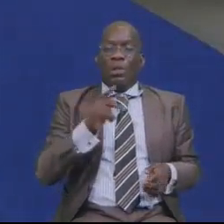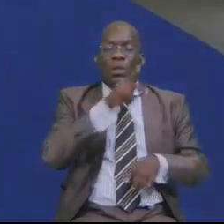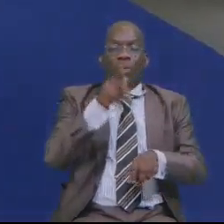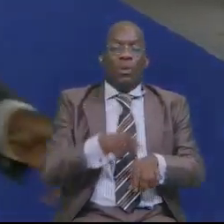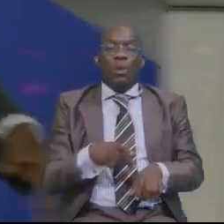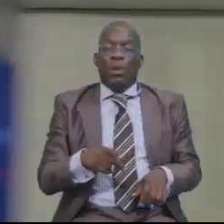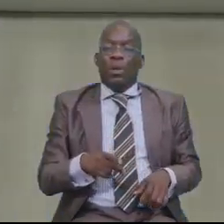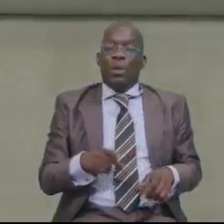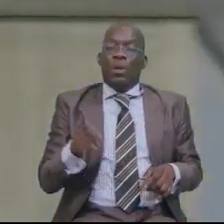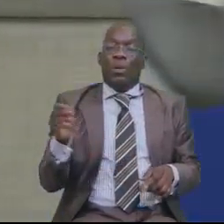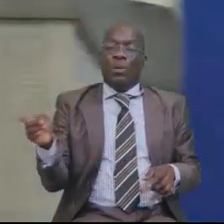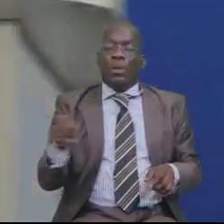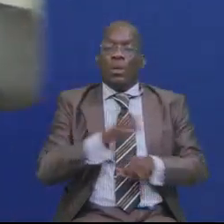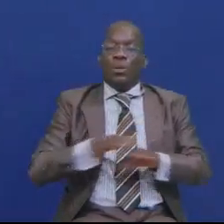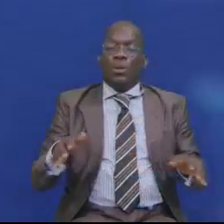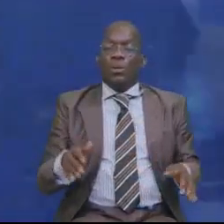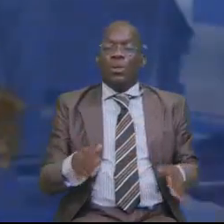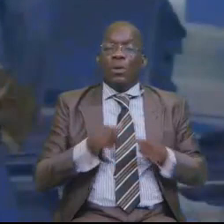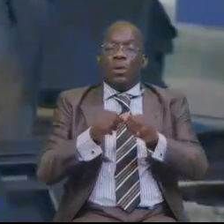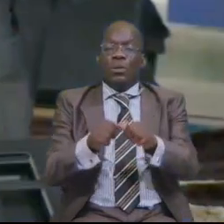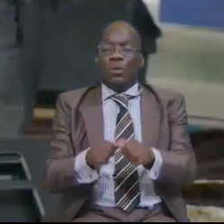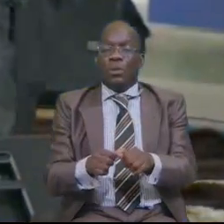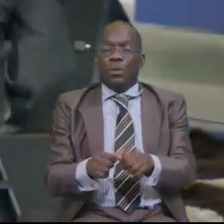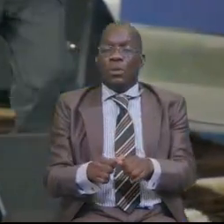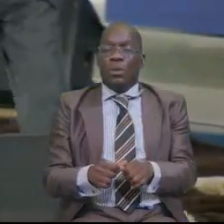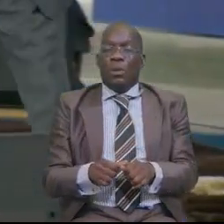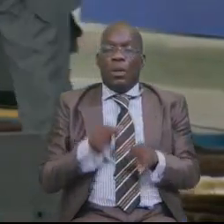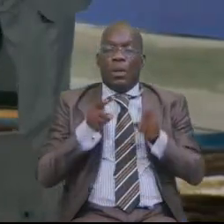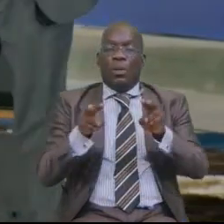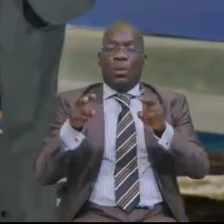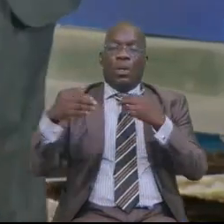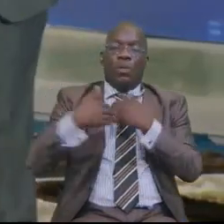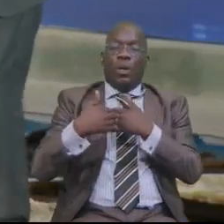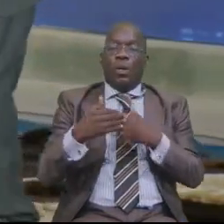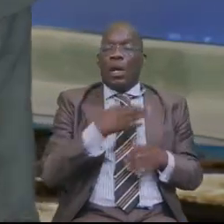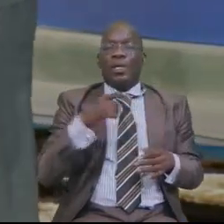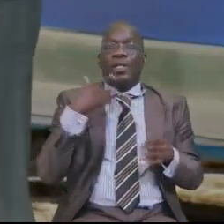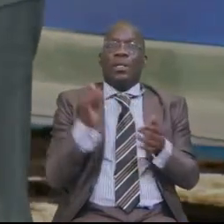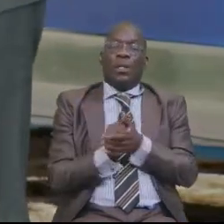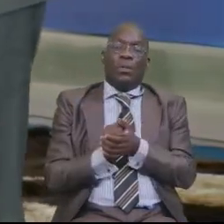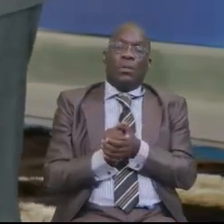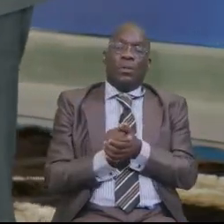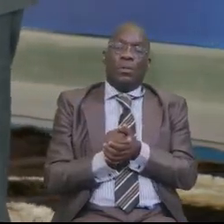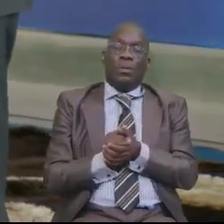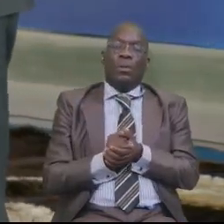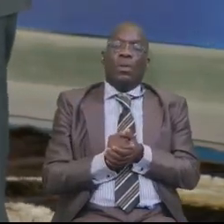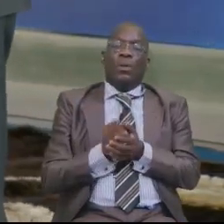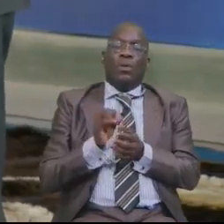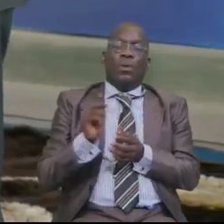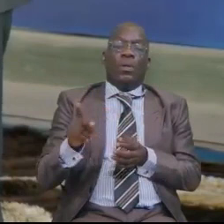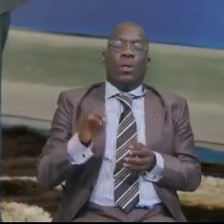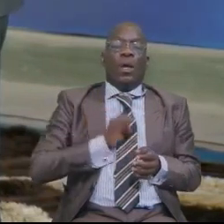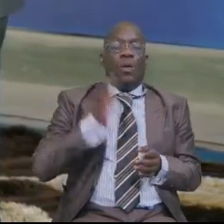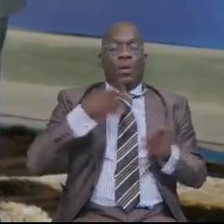do? They didn't, continue looking back and saying, okay, I'll try it for